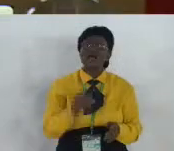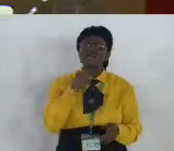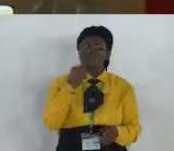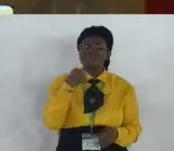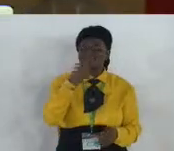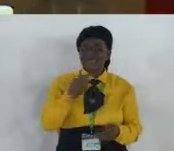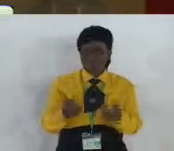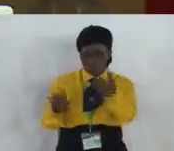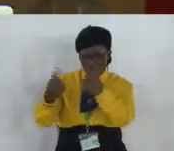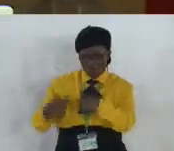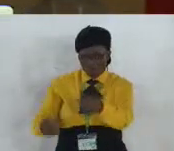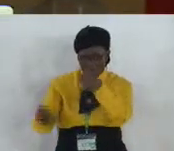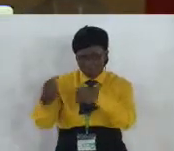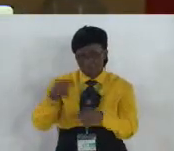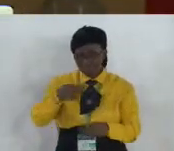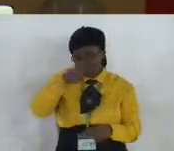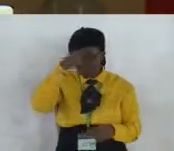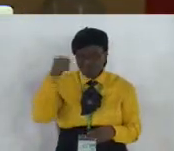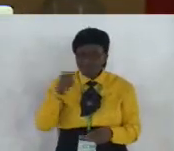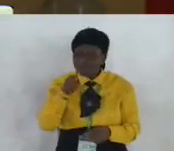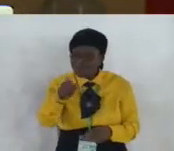because you made me